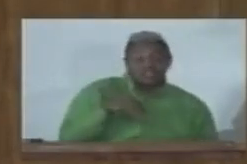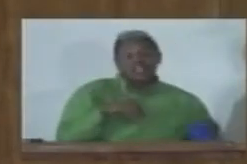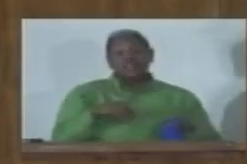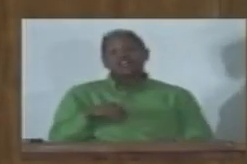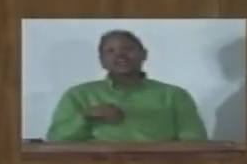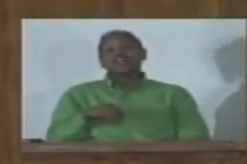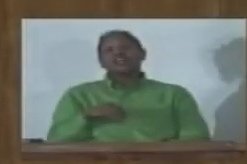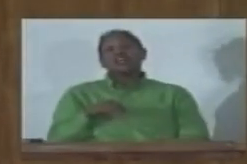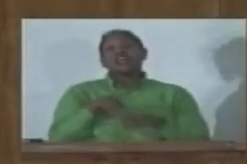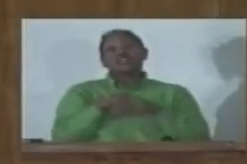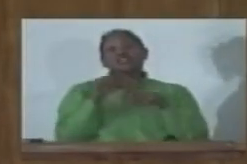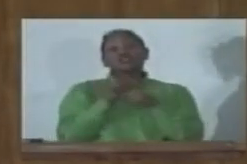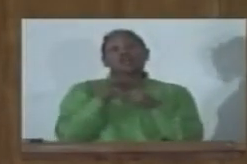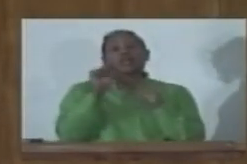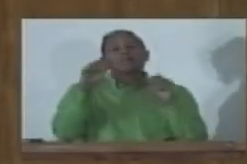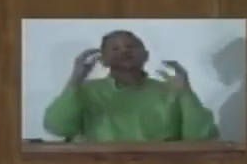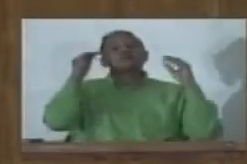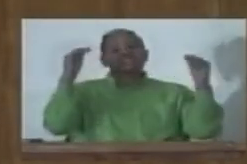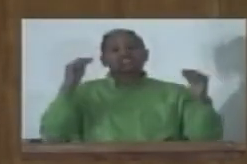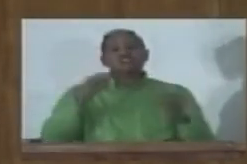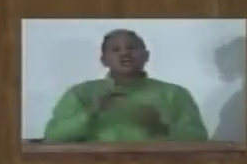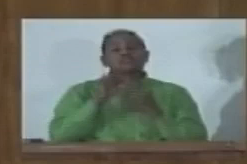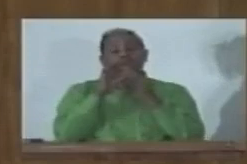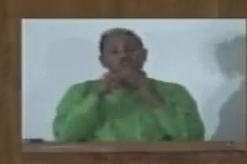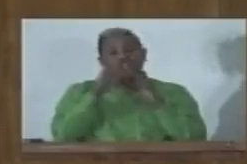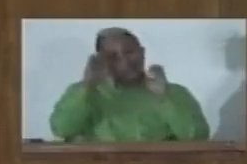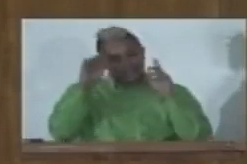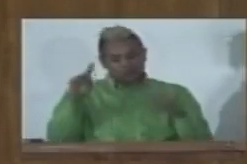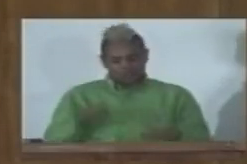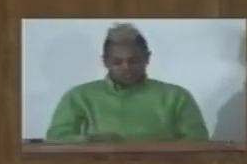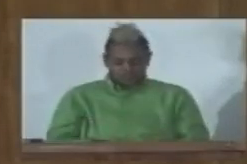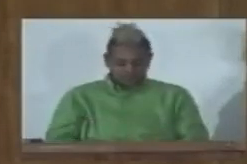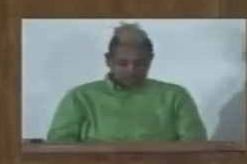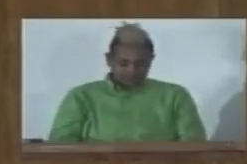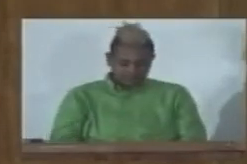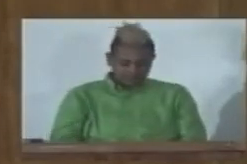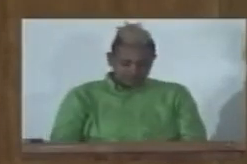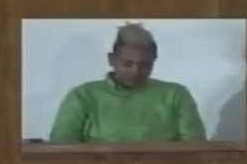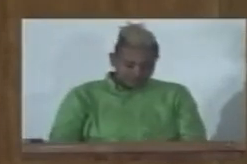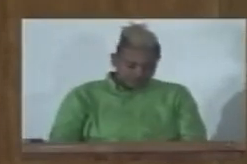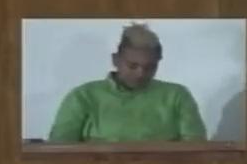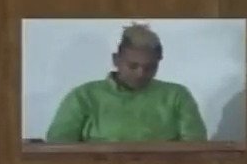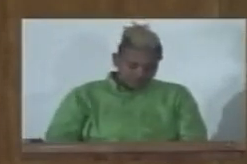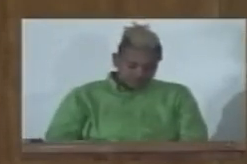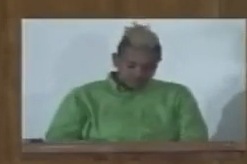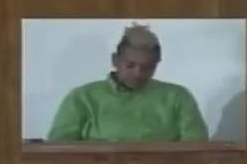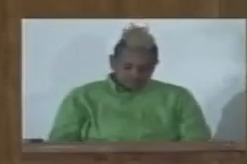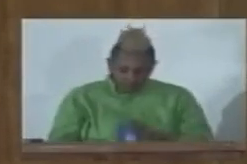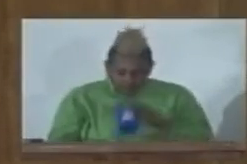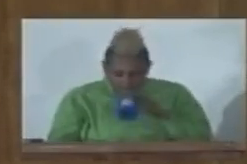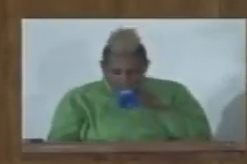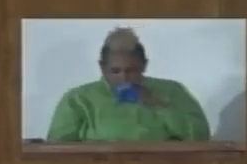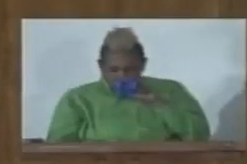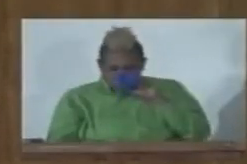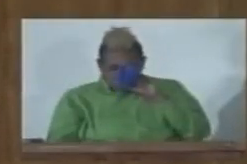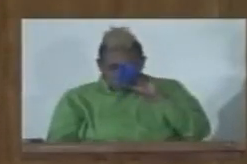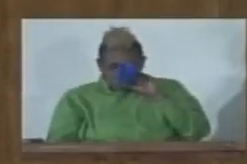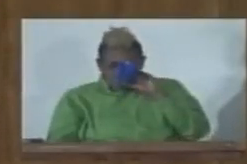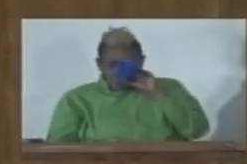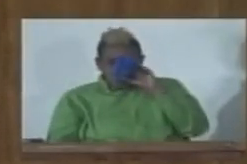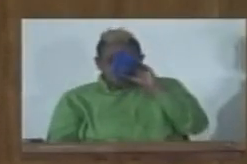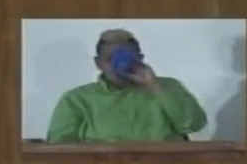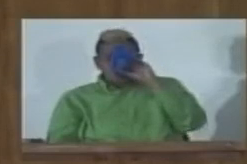teacher or a specialist in special education. At least a minimum module must be done by all teachers.